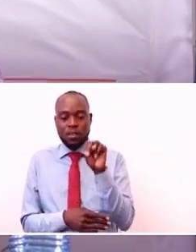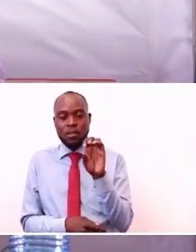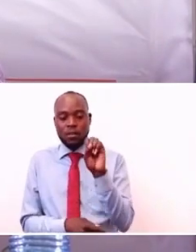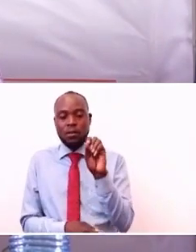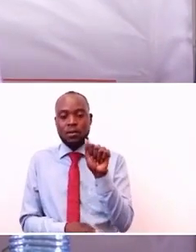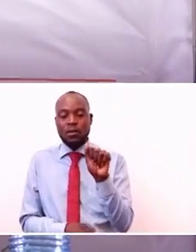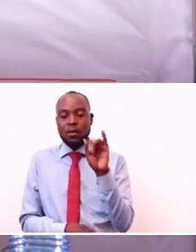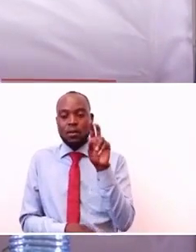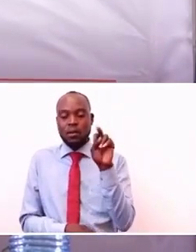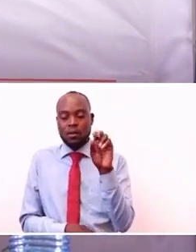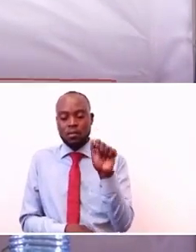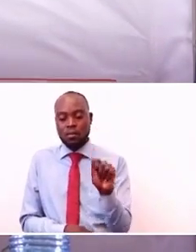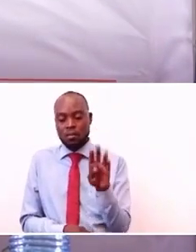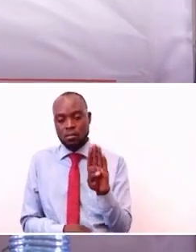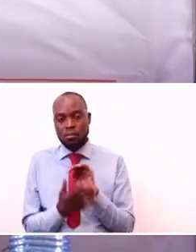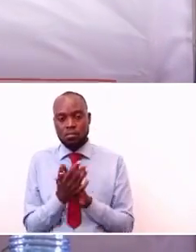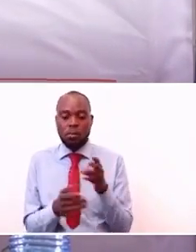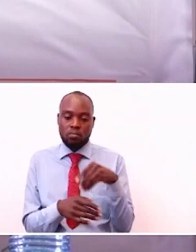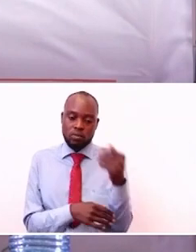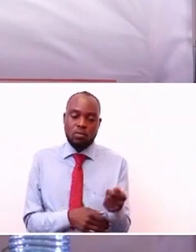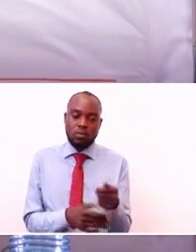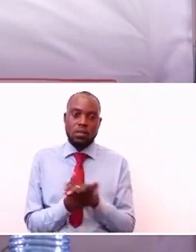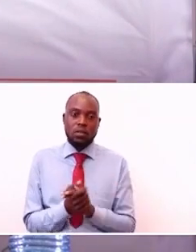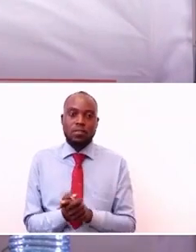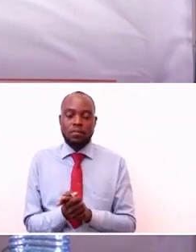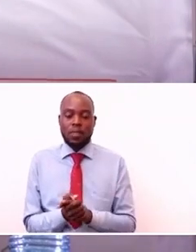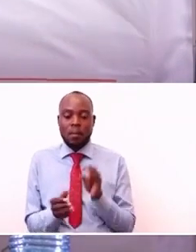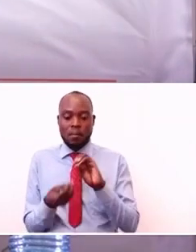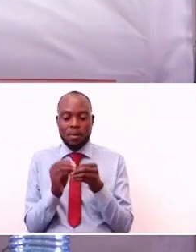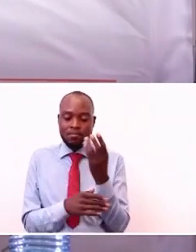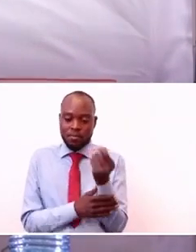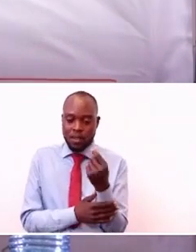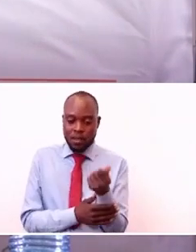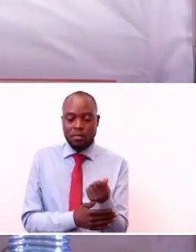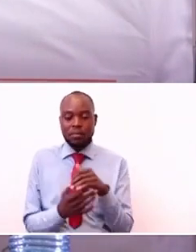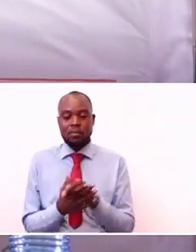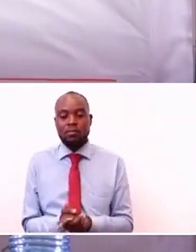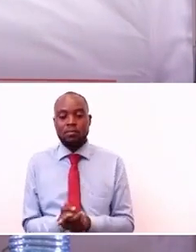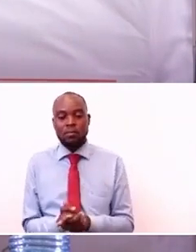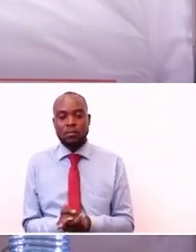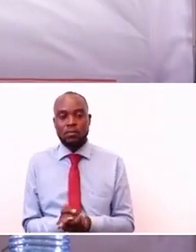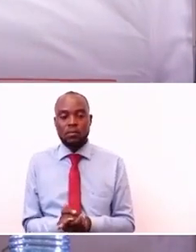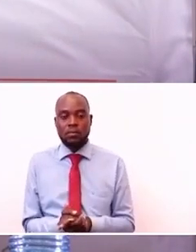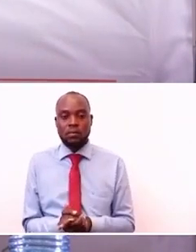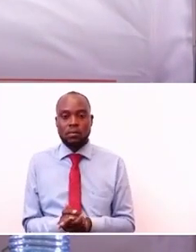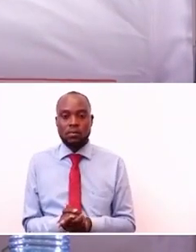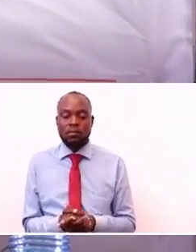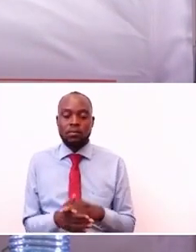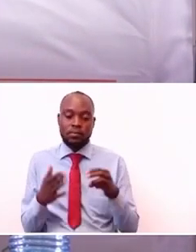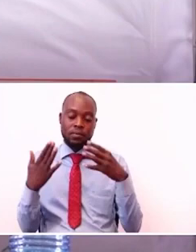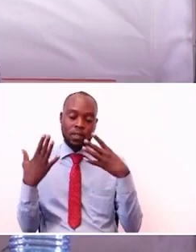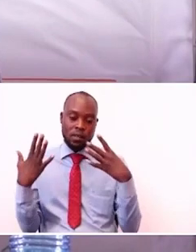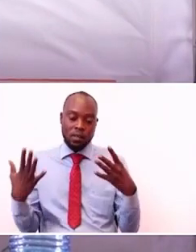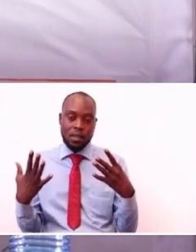Central Market, sells them, makes some money. At 9 o'clock, he's back